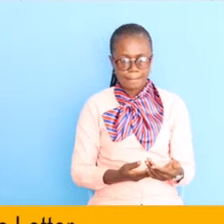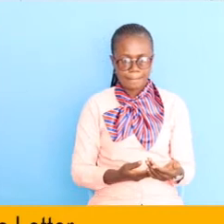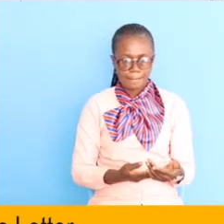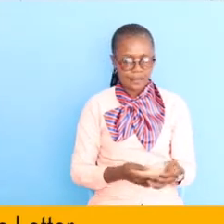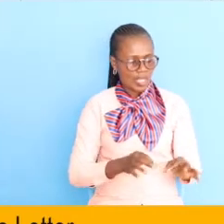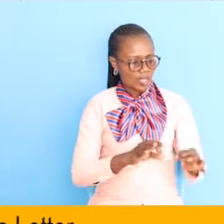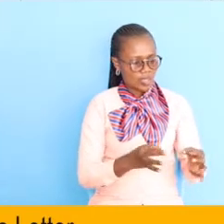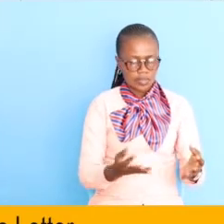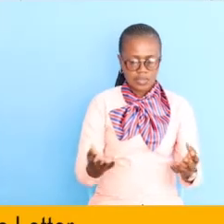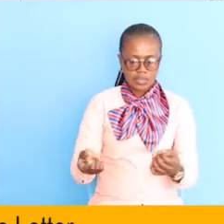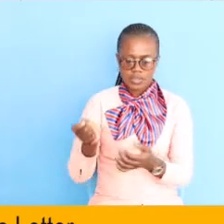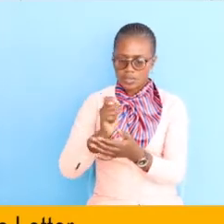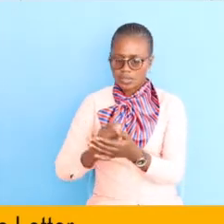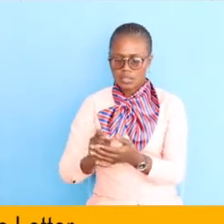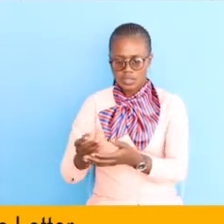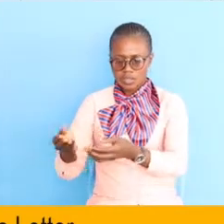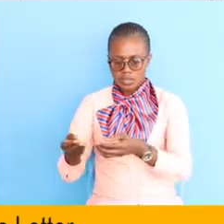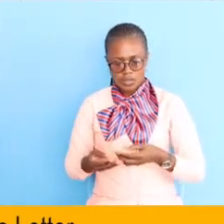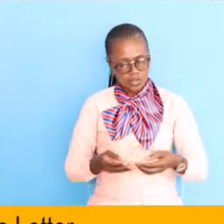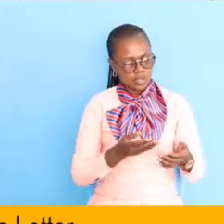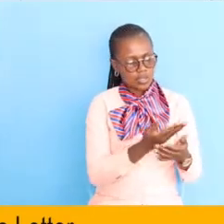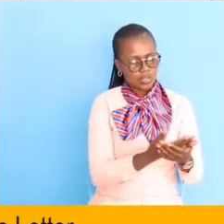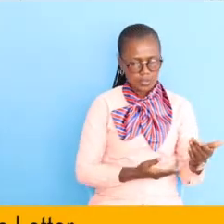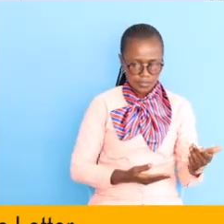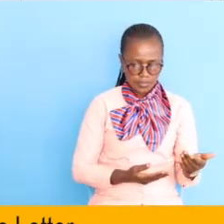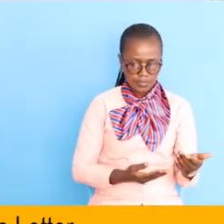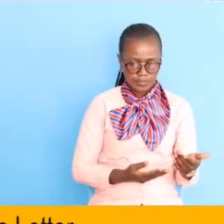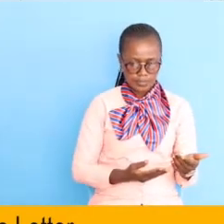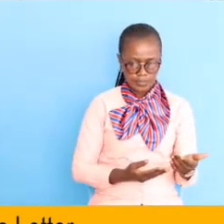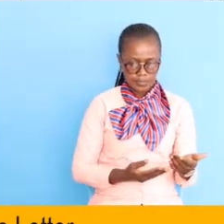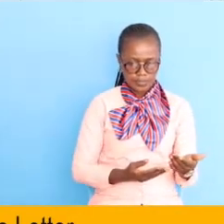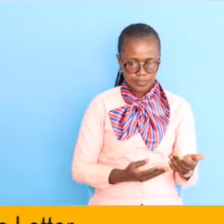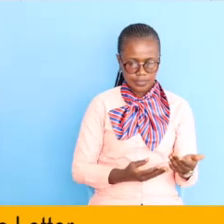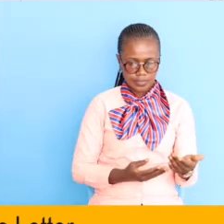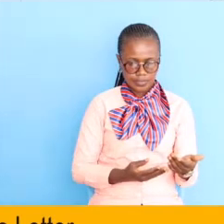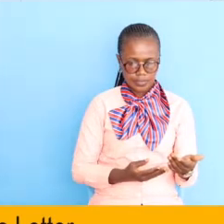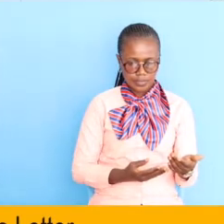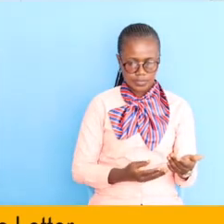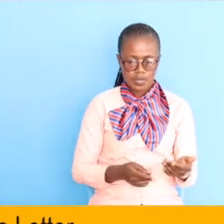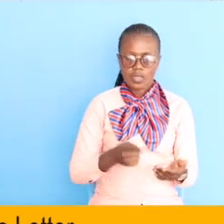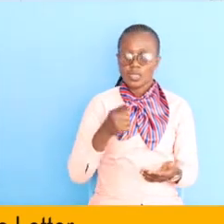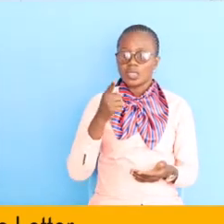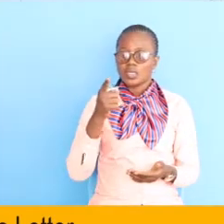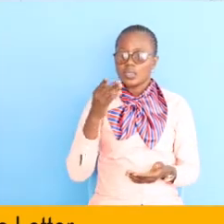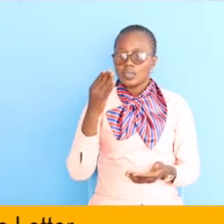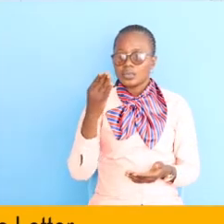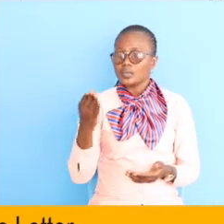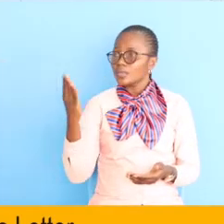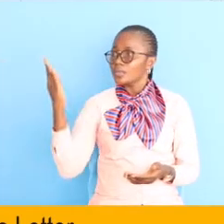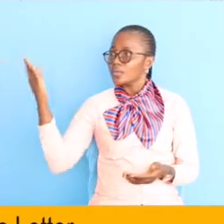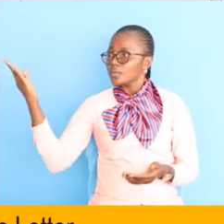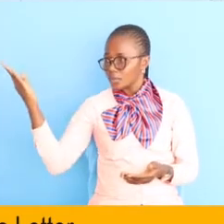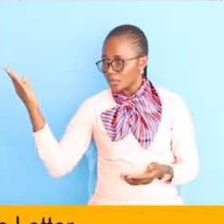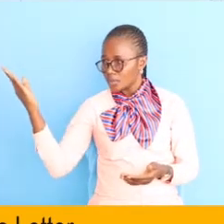write the receiver's address? We make an assumption that maybe this letter, it has to be sent to one of